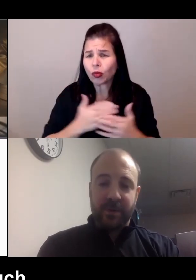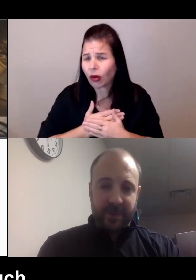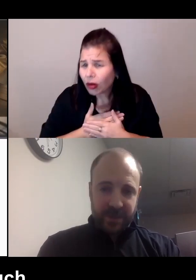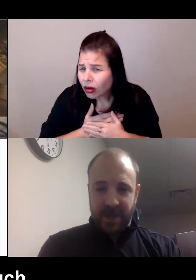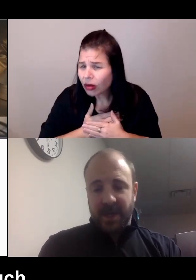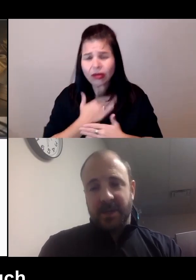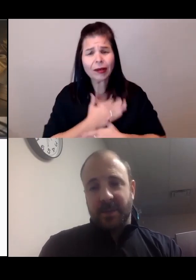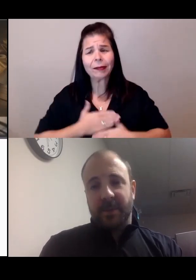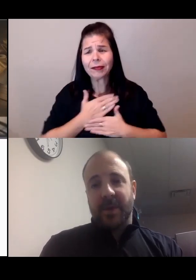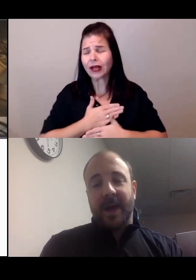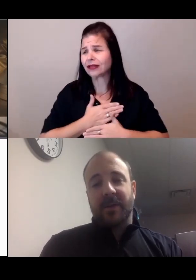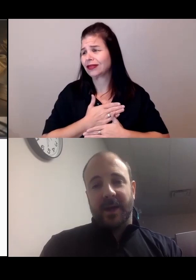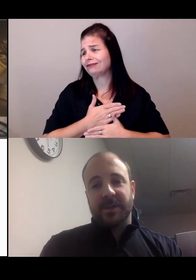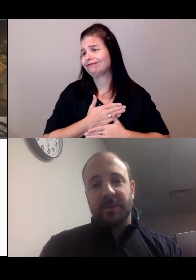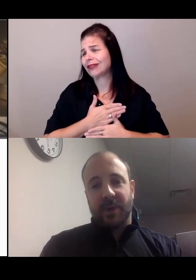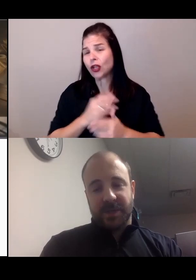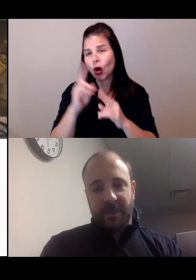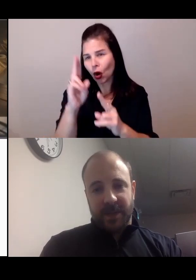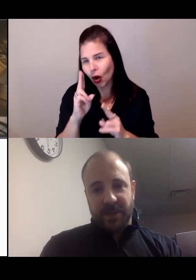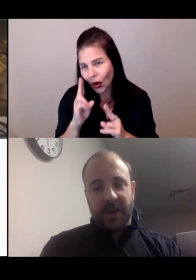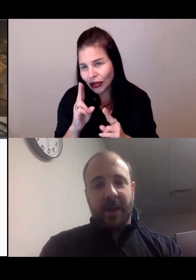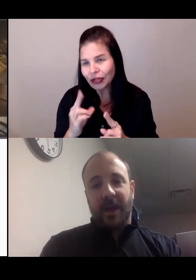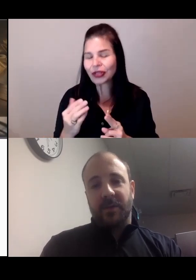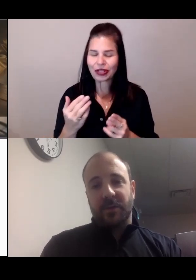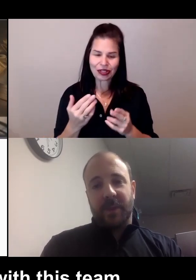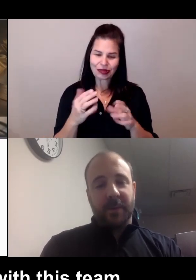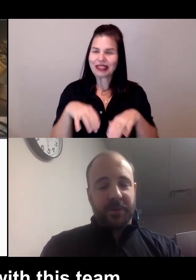and a privilege to be able to act as project